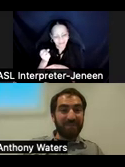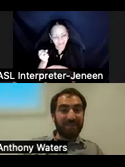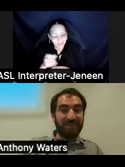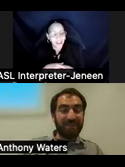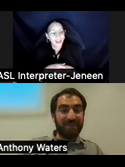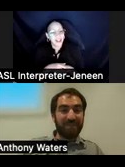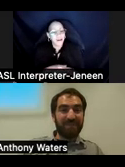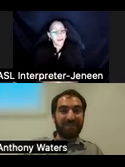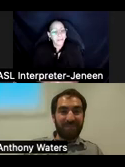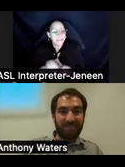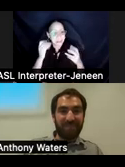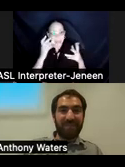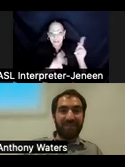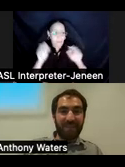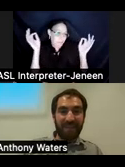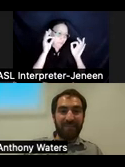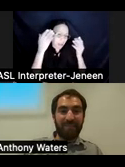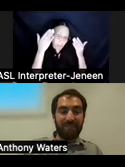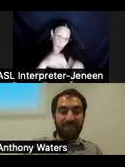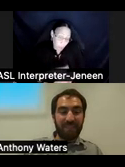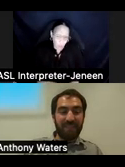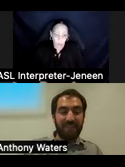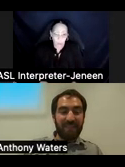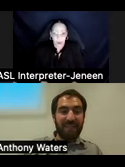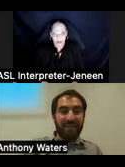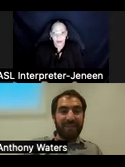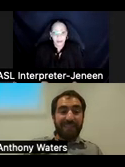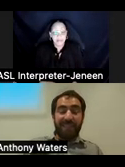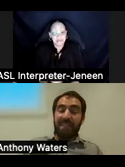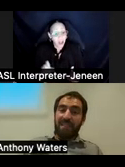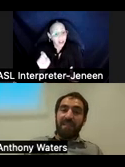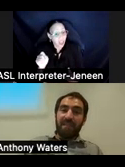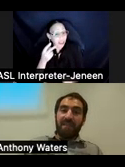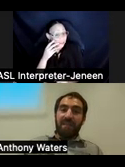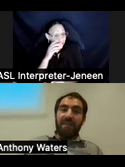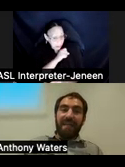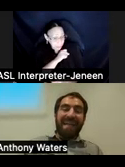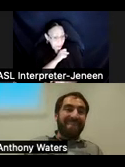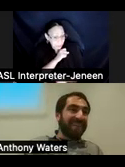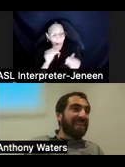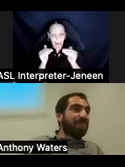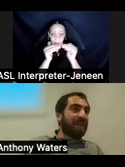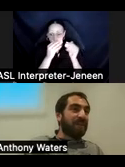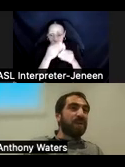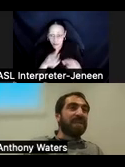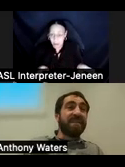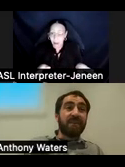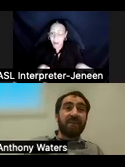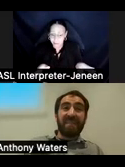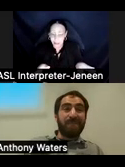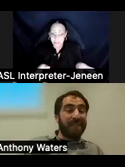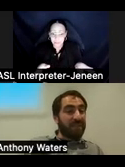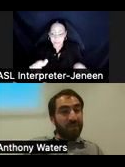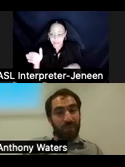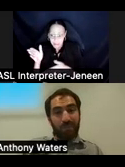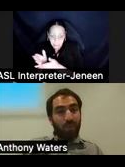don't, a bunch of people saying, I don't know. Yeah, but it seems to be pretty evenly split. And I think that's because we hear